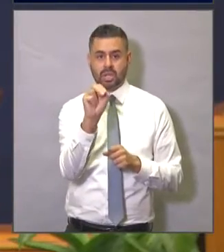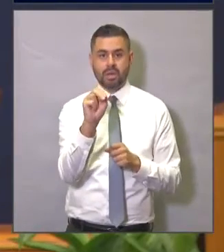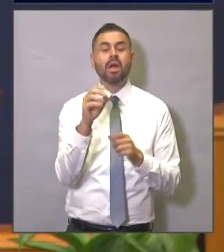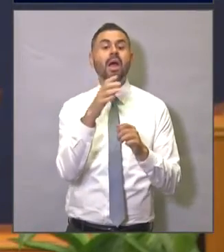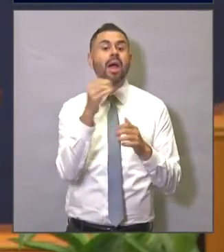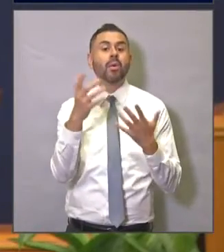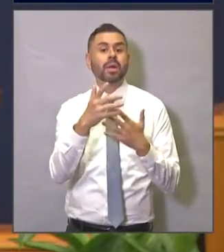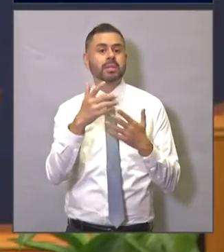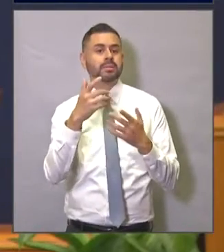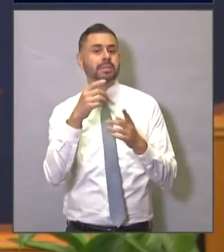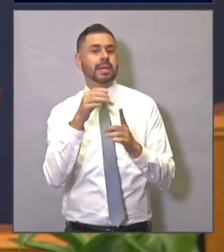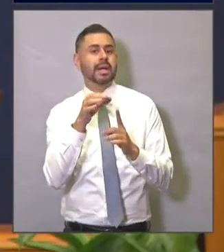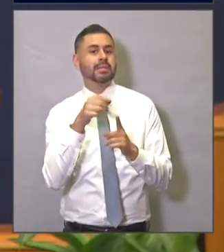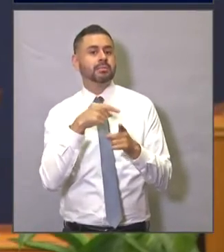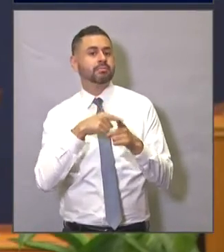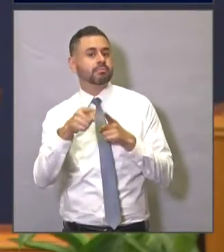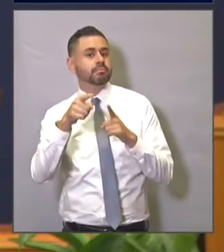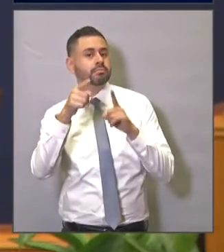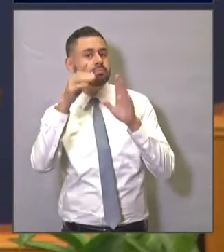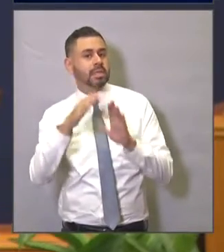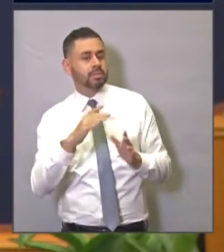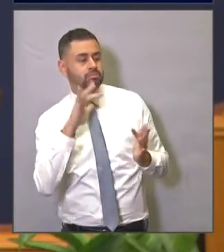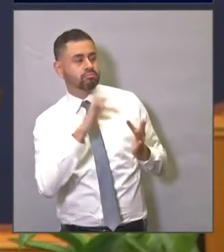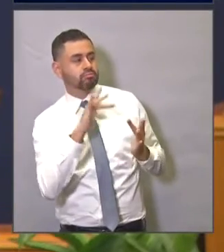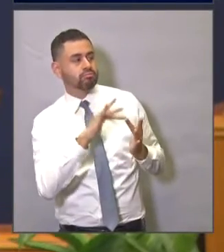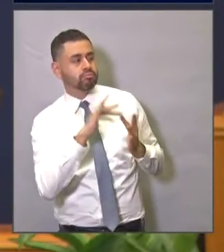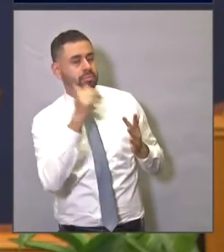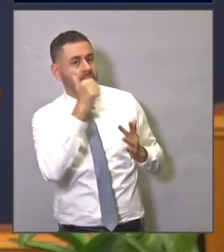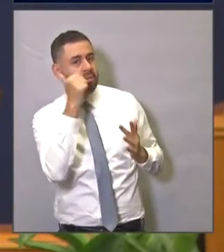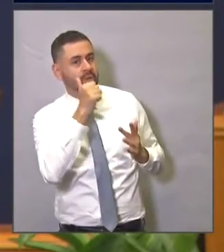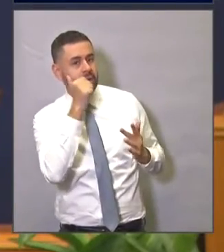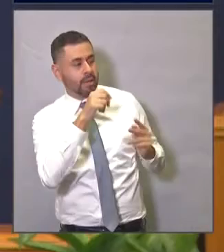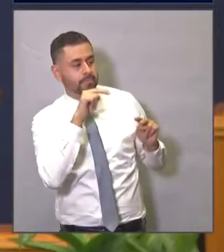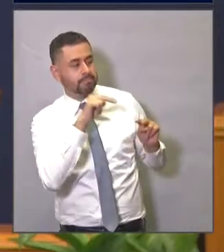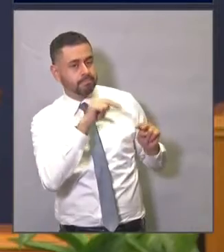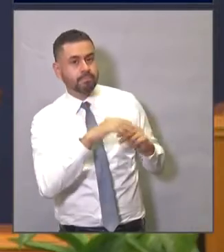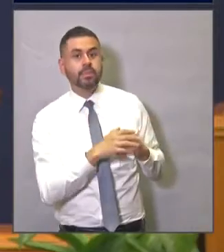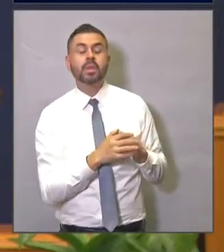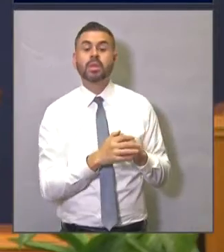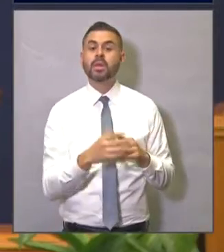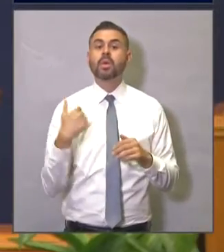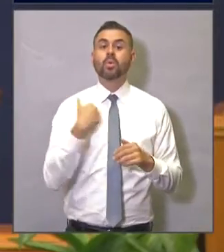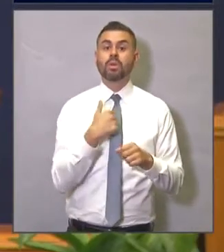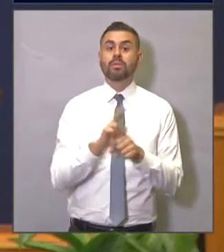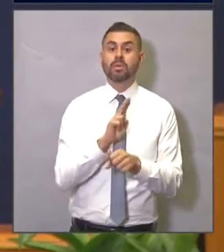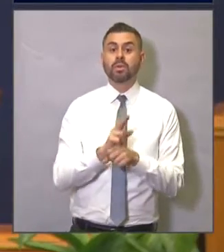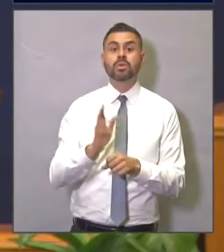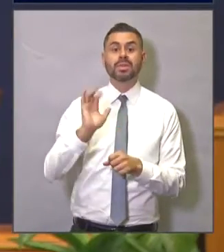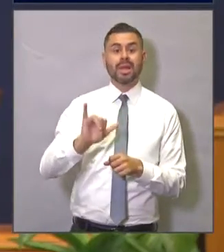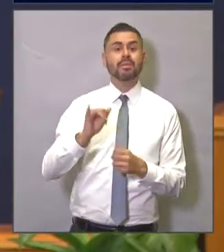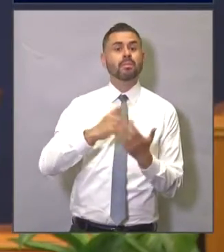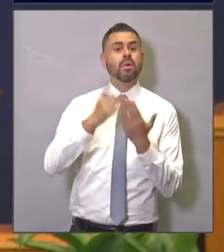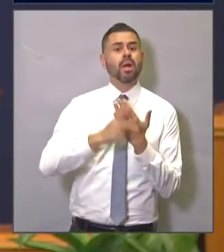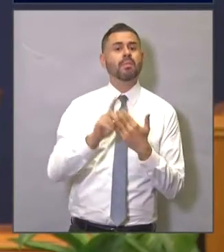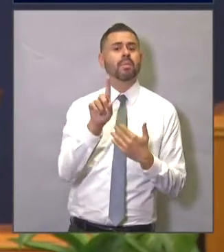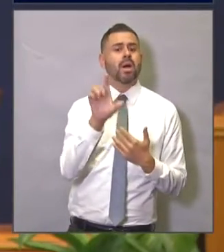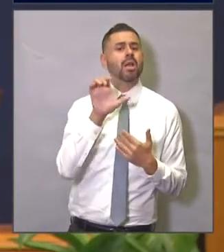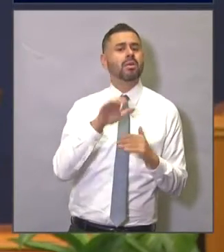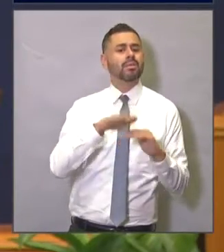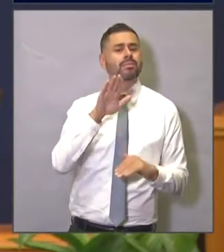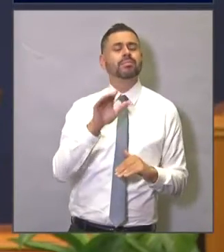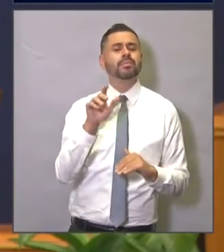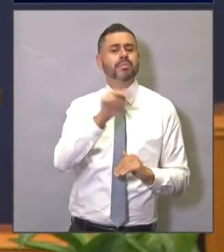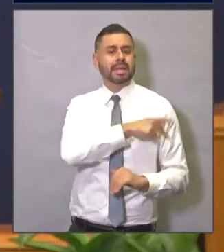from specialty trained personnel. The Department of Health Services Hospitals has widely used this program on hundreds of patients with